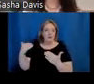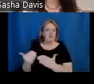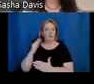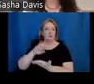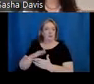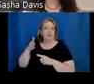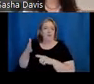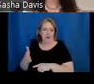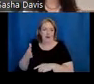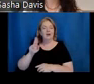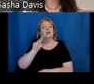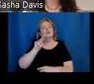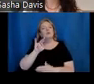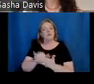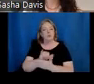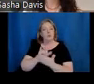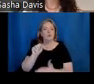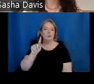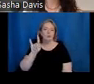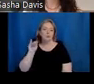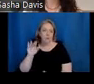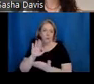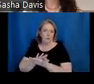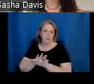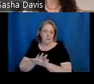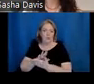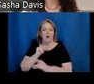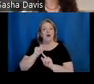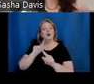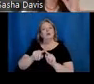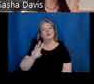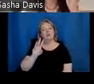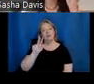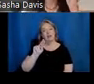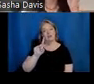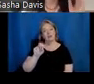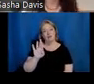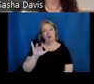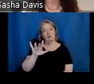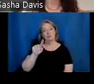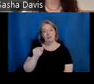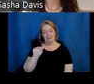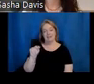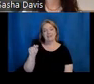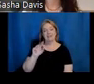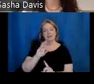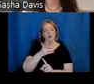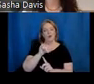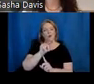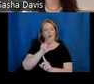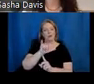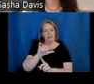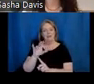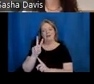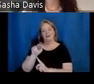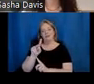Studio School to take a tour of the Gertrude Vanderbilt Whitney Studio, sculptor and founder of the Whitney Museum.